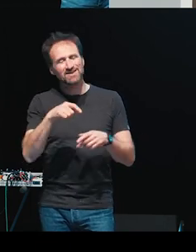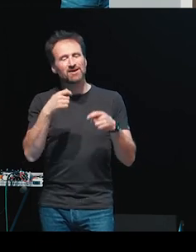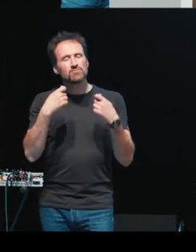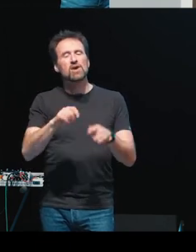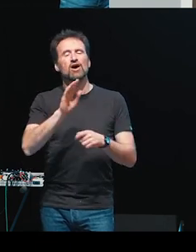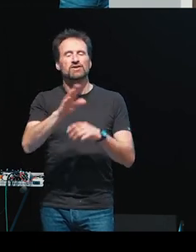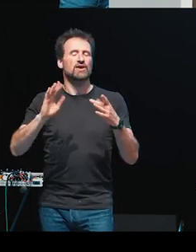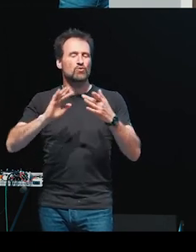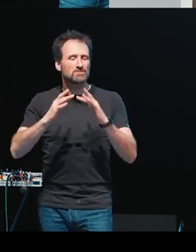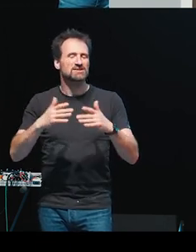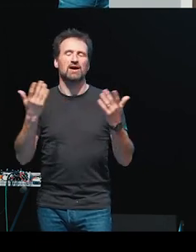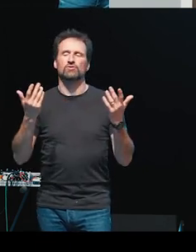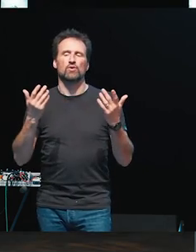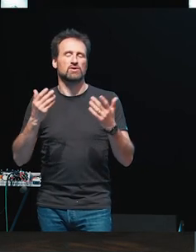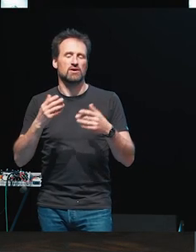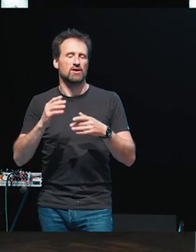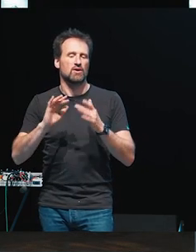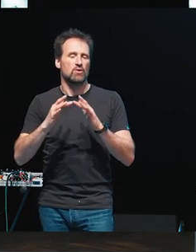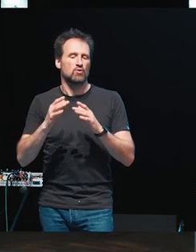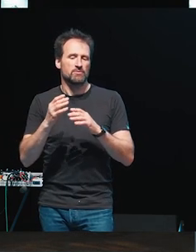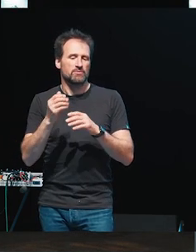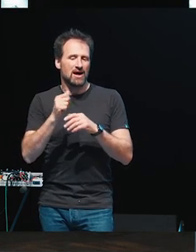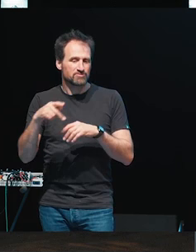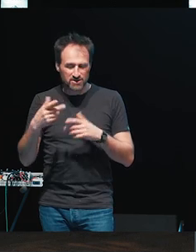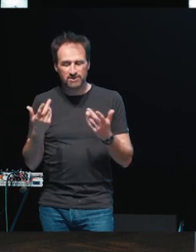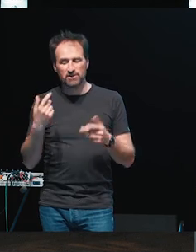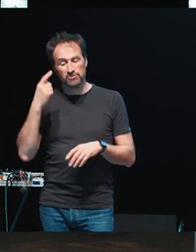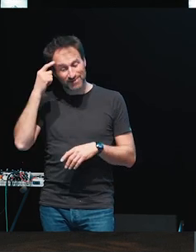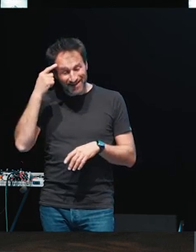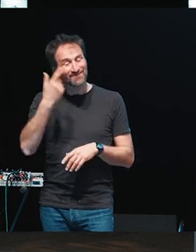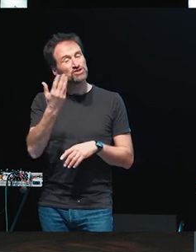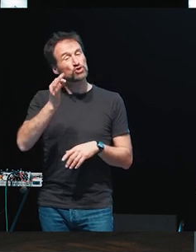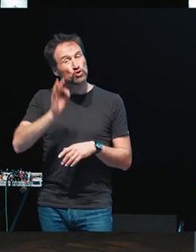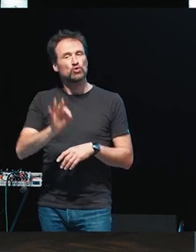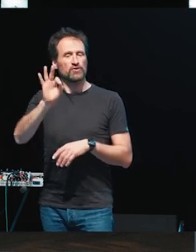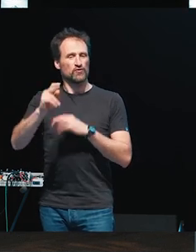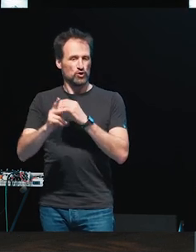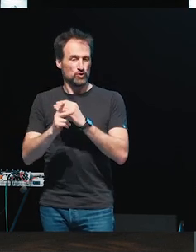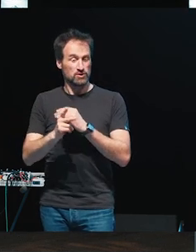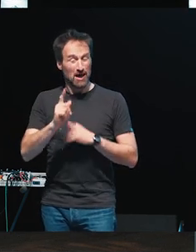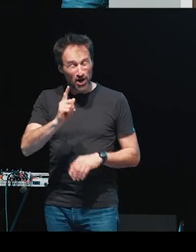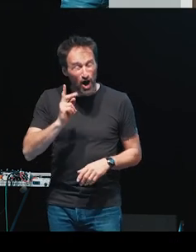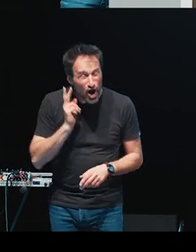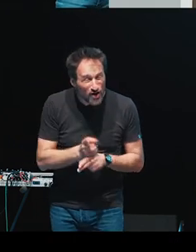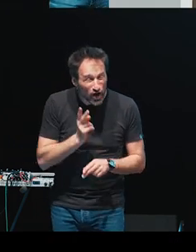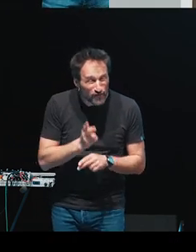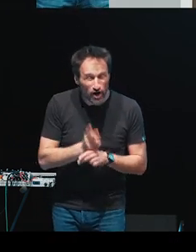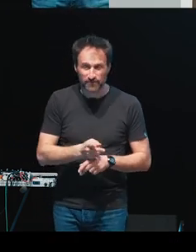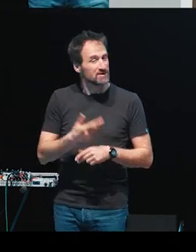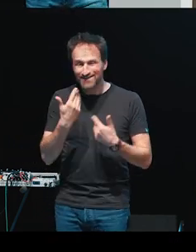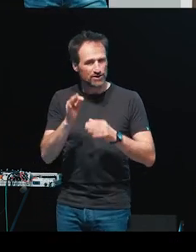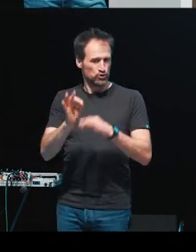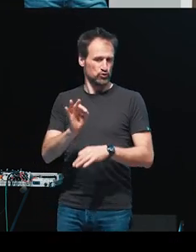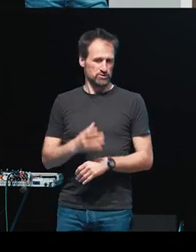look. So what you think would do better for the business may not be true most of the time. Another thing is we want a feature